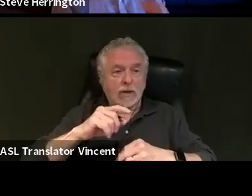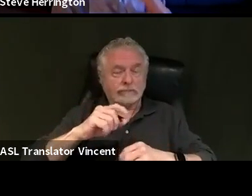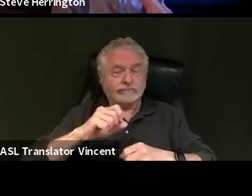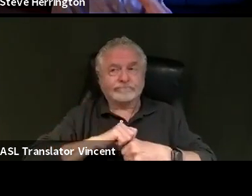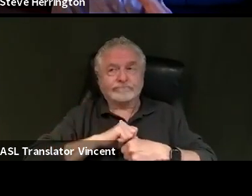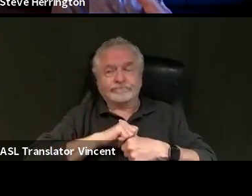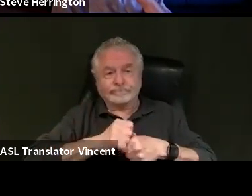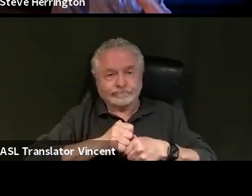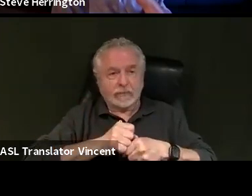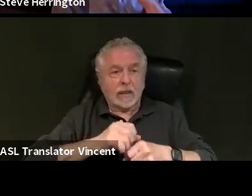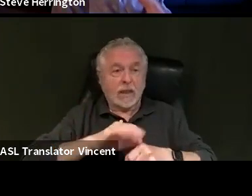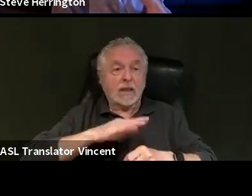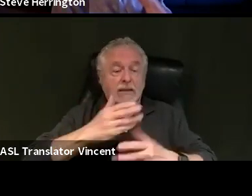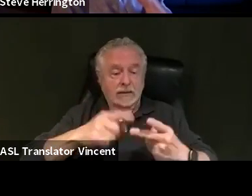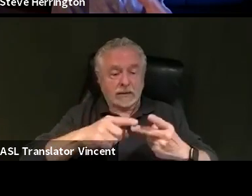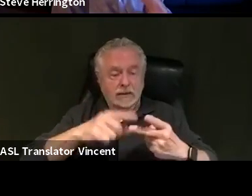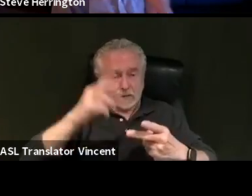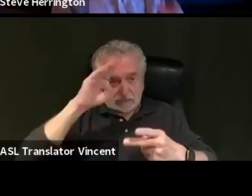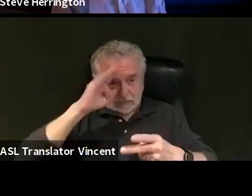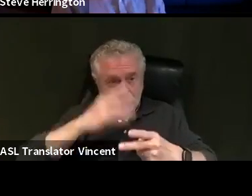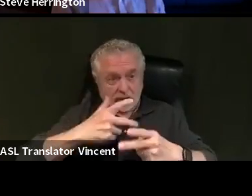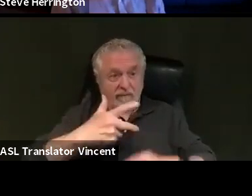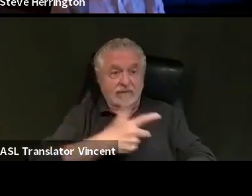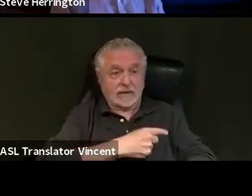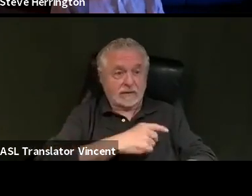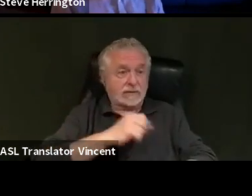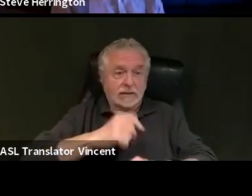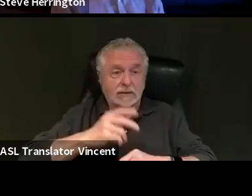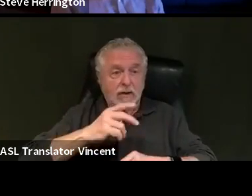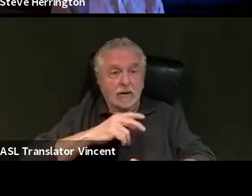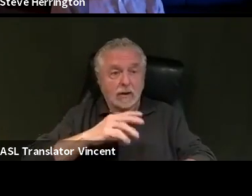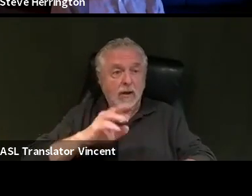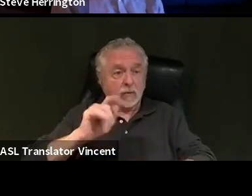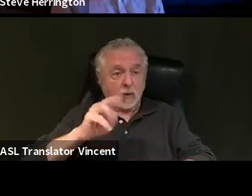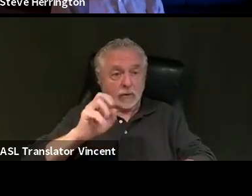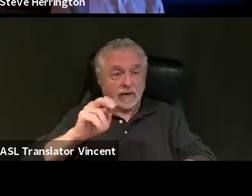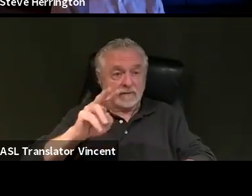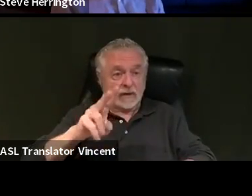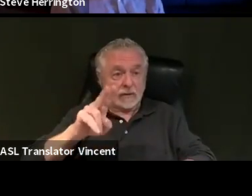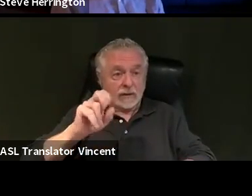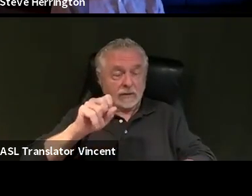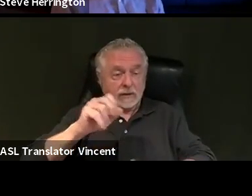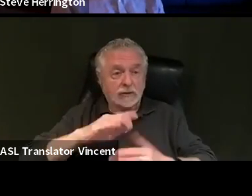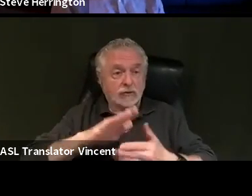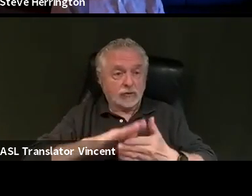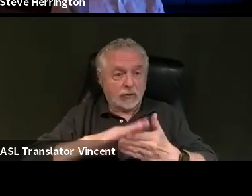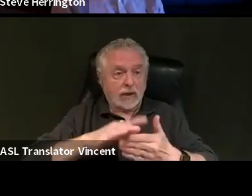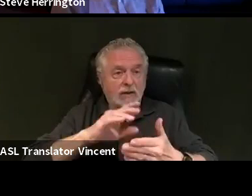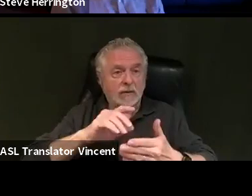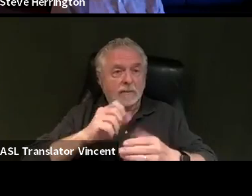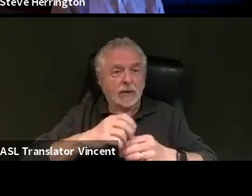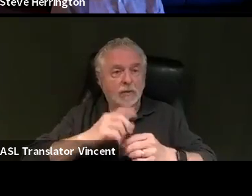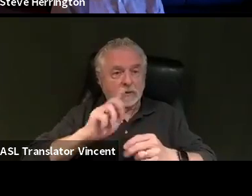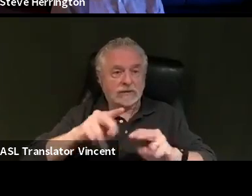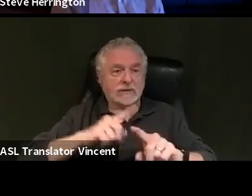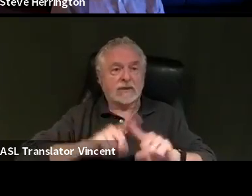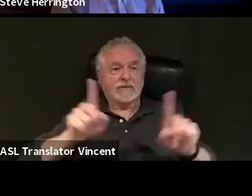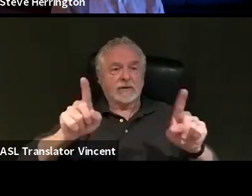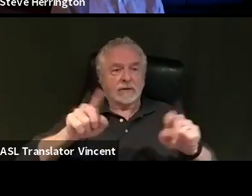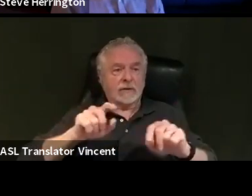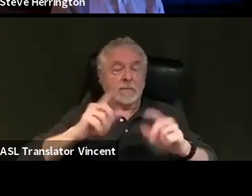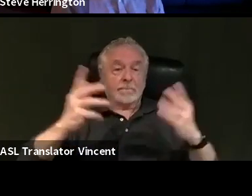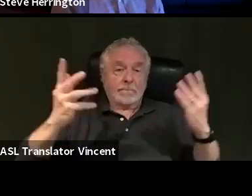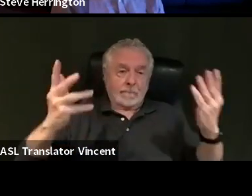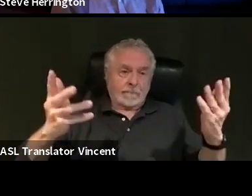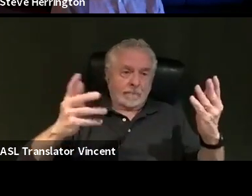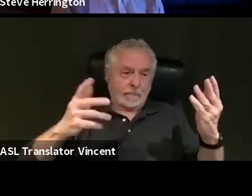heartbreaking. My next son got the vaccine, did not get rotavirus, even though it was in his school, and it made a world of difference.